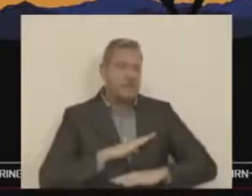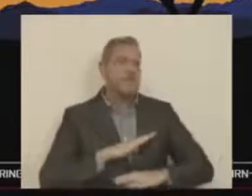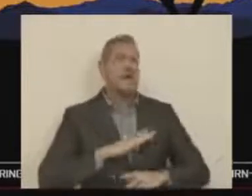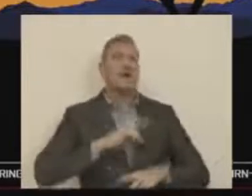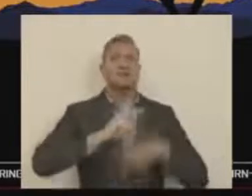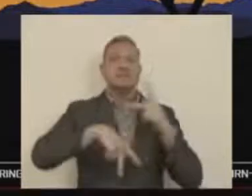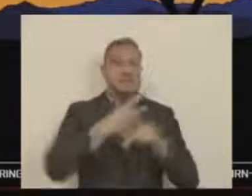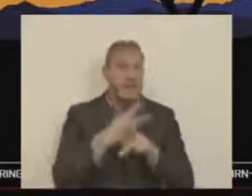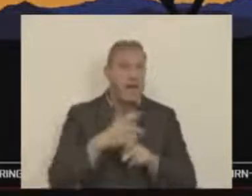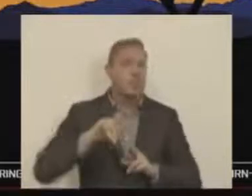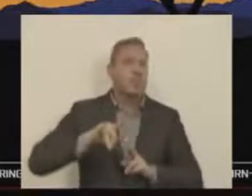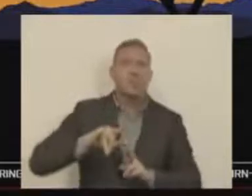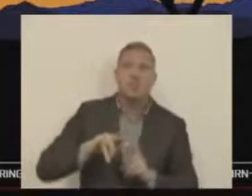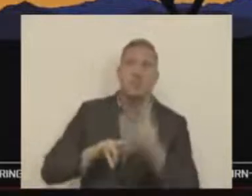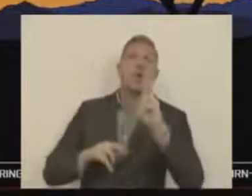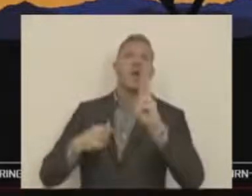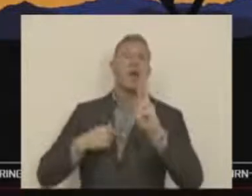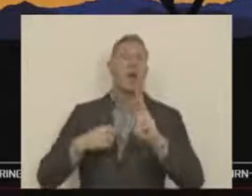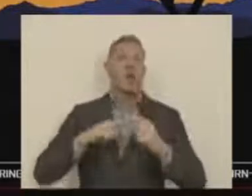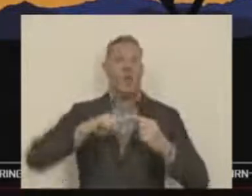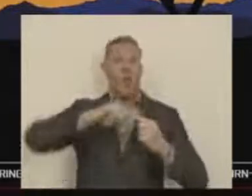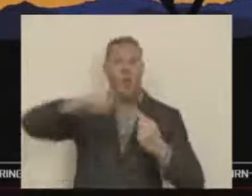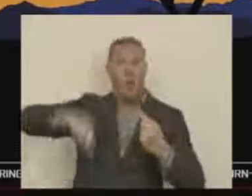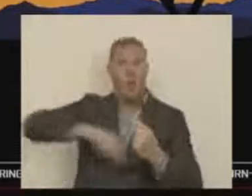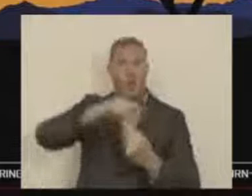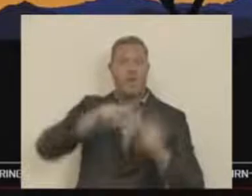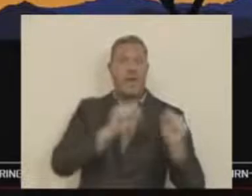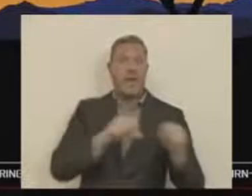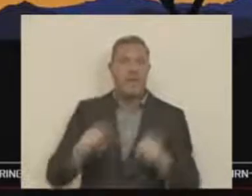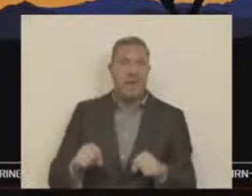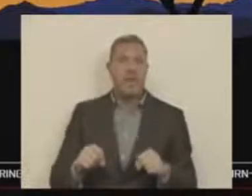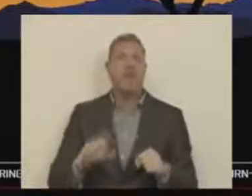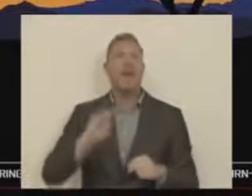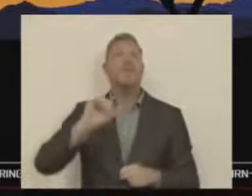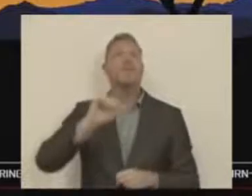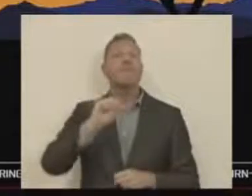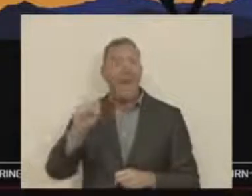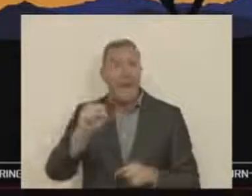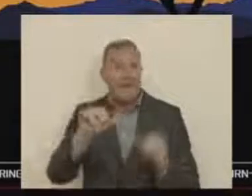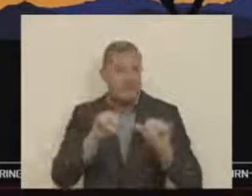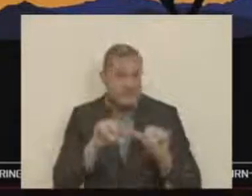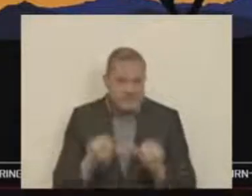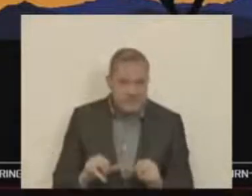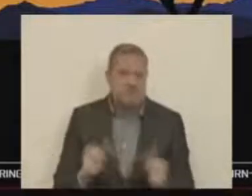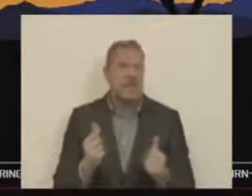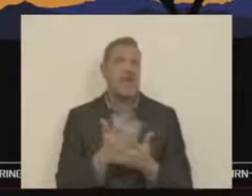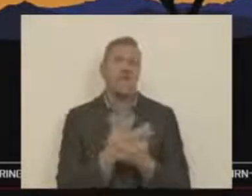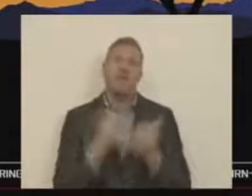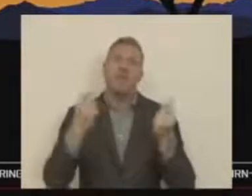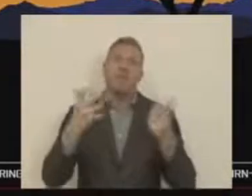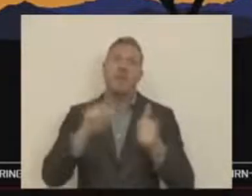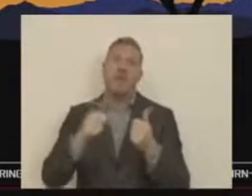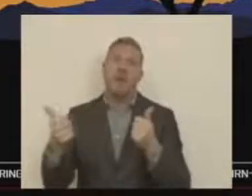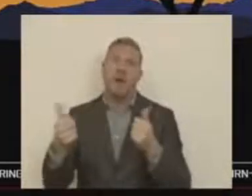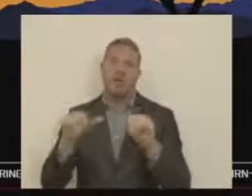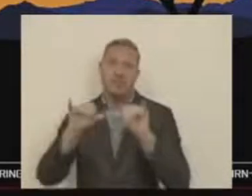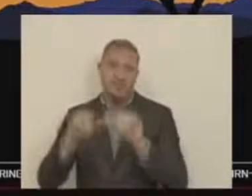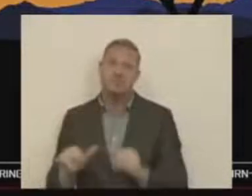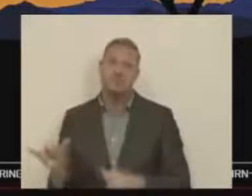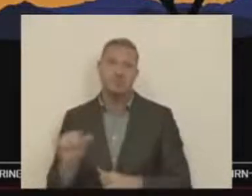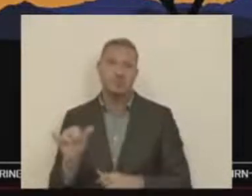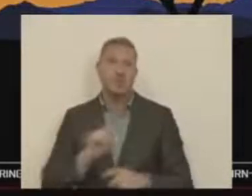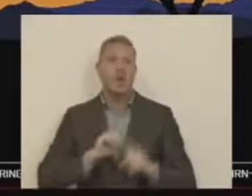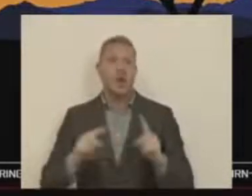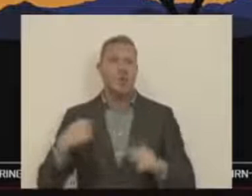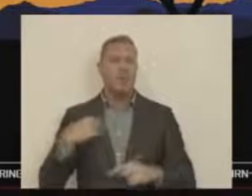orbit availability, mass that can be serviced, and many other requirements. And through that process, Vox was